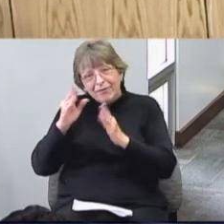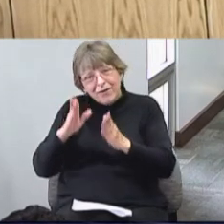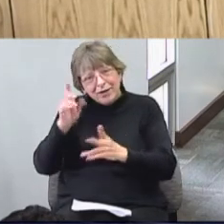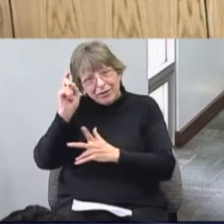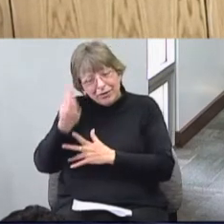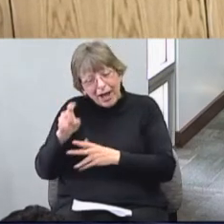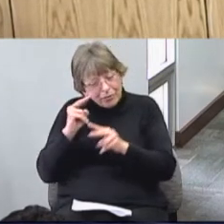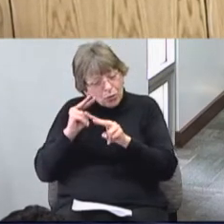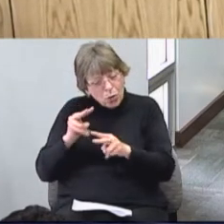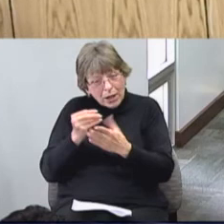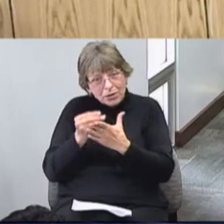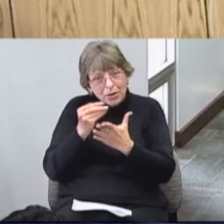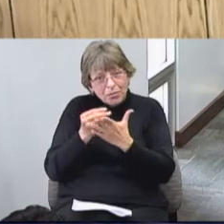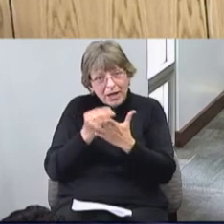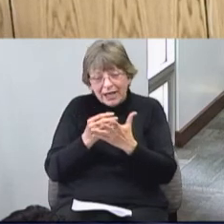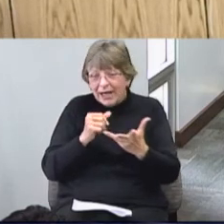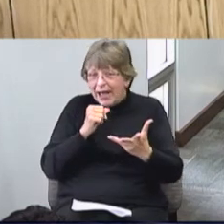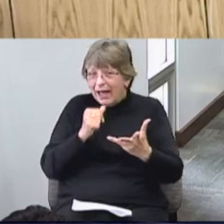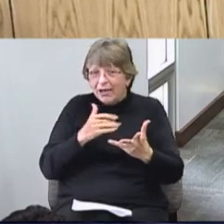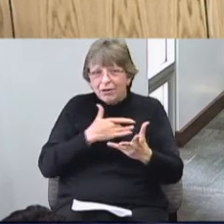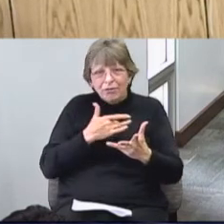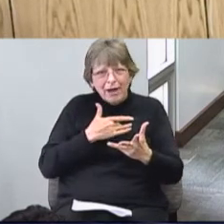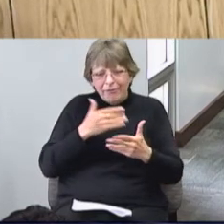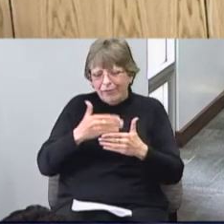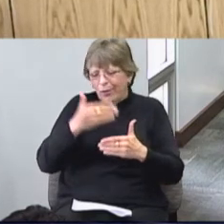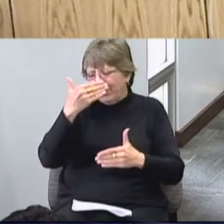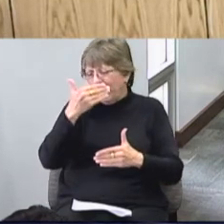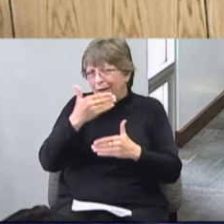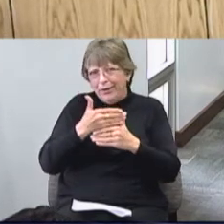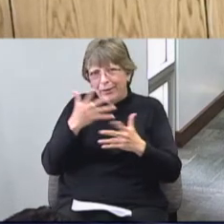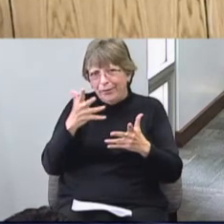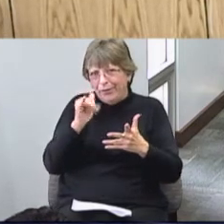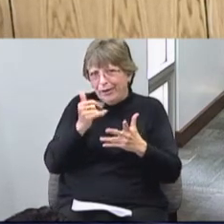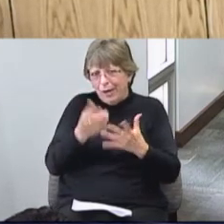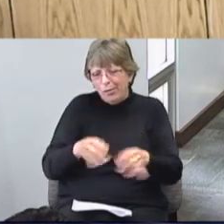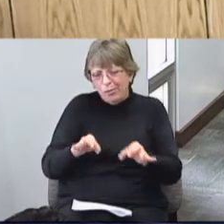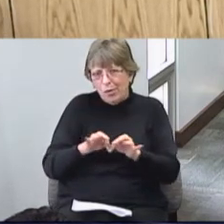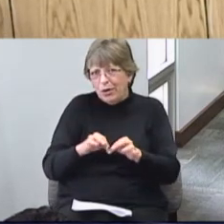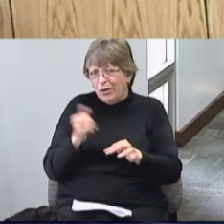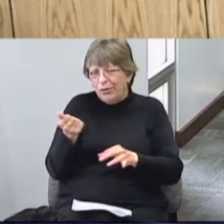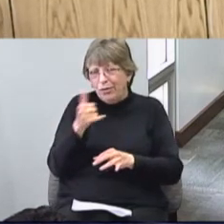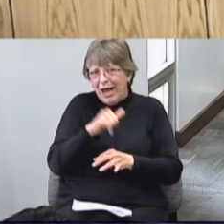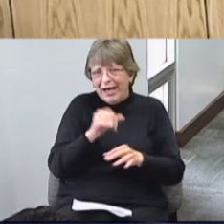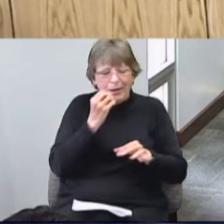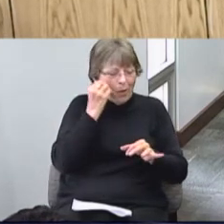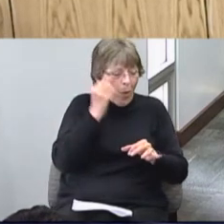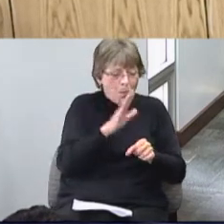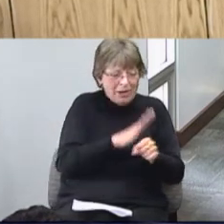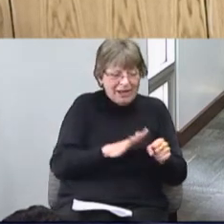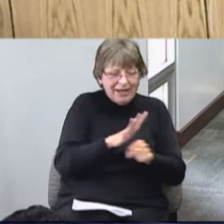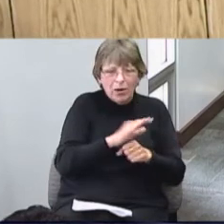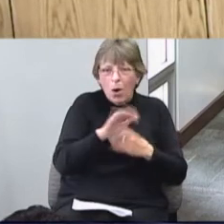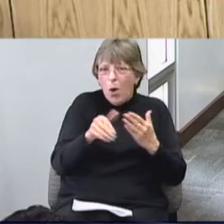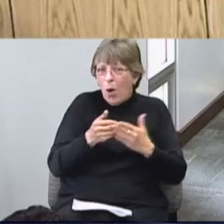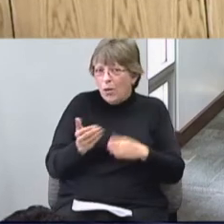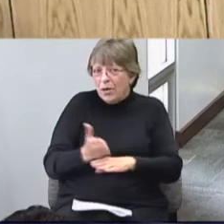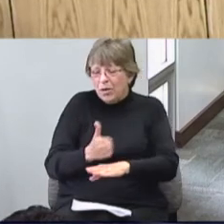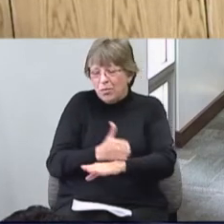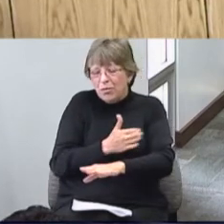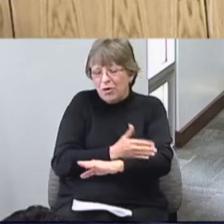the windows are a deterrent to any historical single-family homes in the area. All of the improvements have been an asset to the